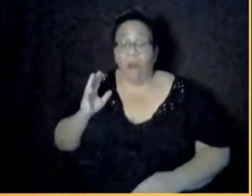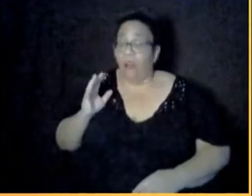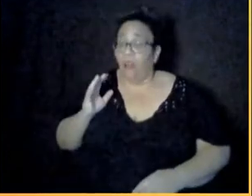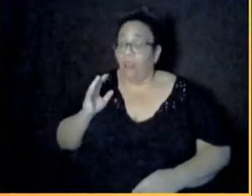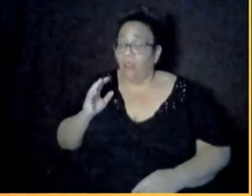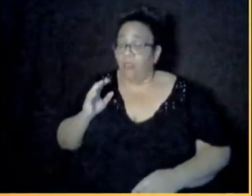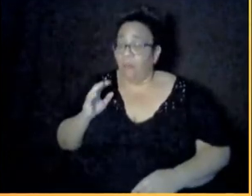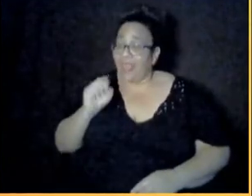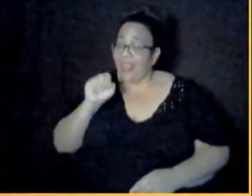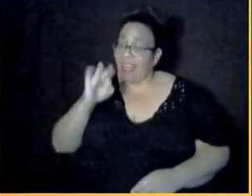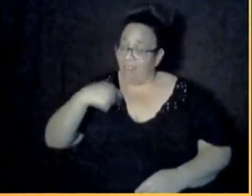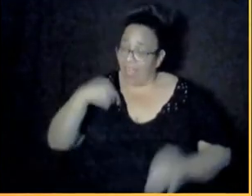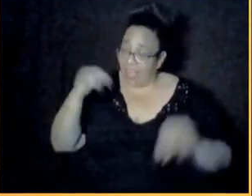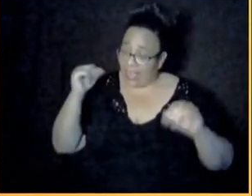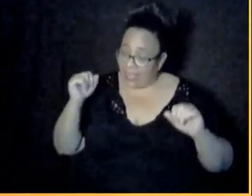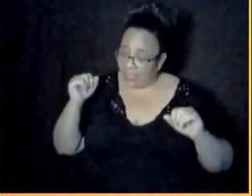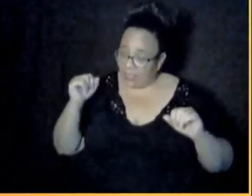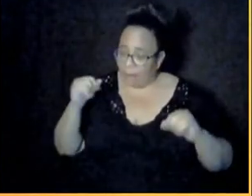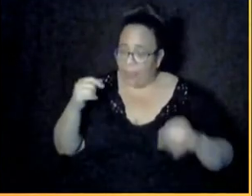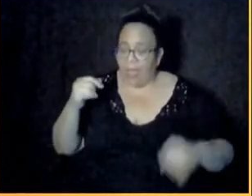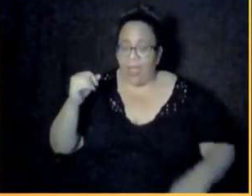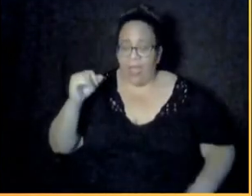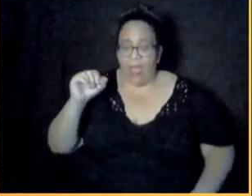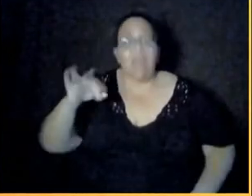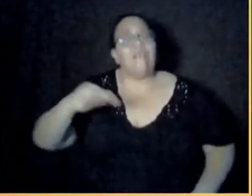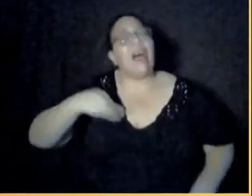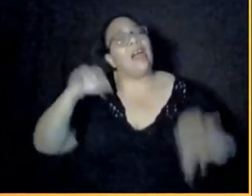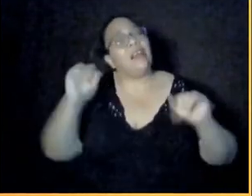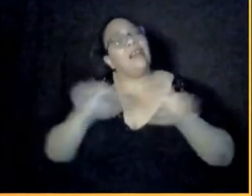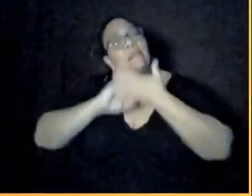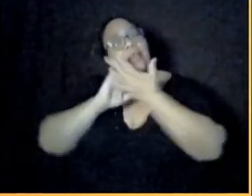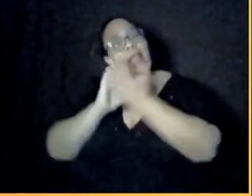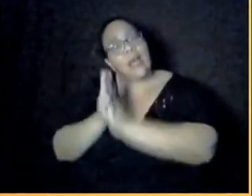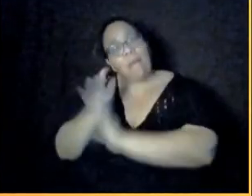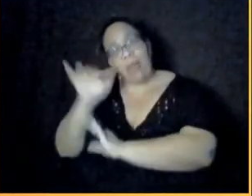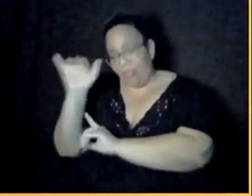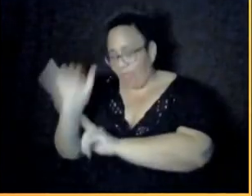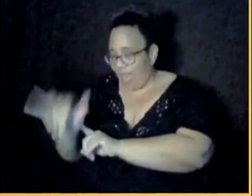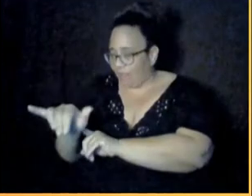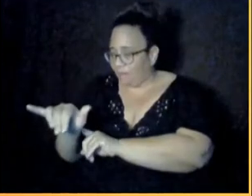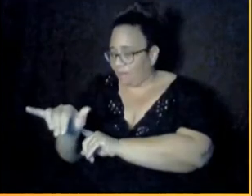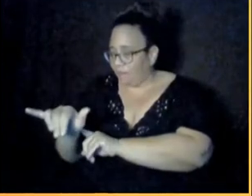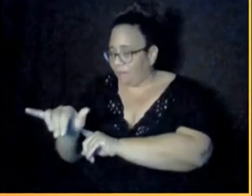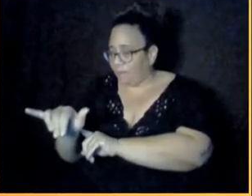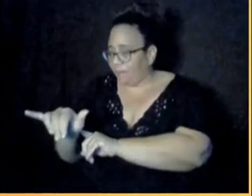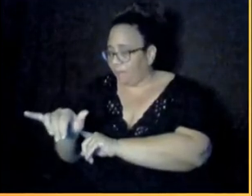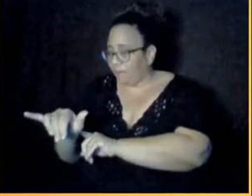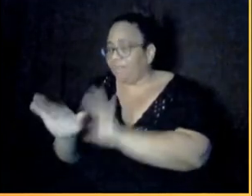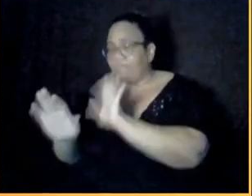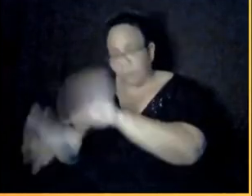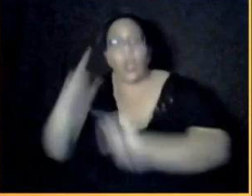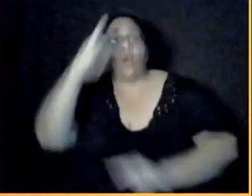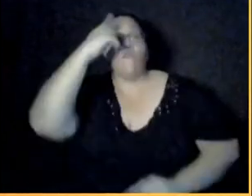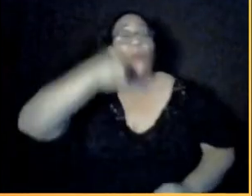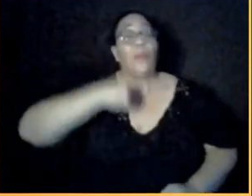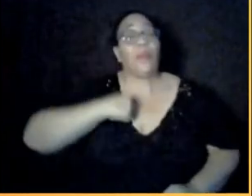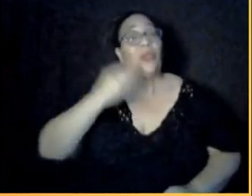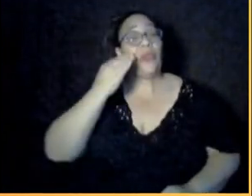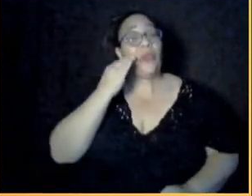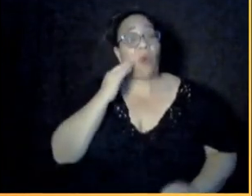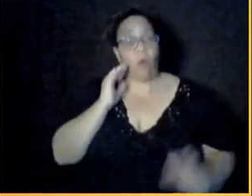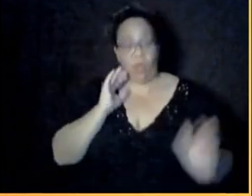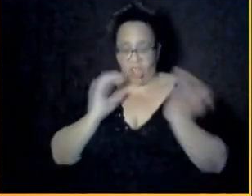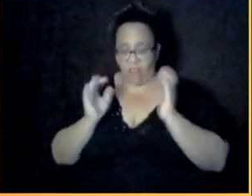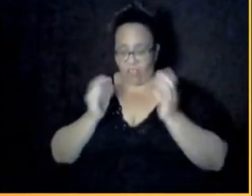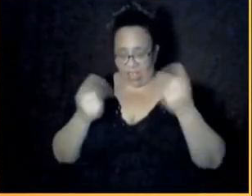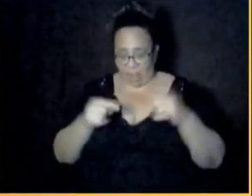if I could be that, to me, because a lot of the conversations that come out, you know, throughout the whole